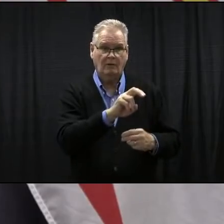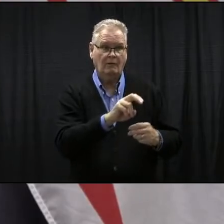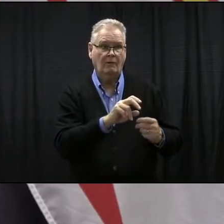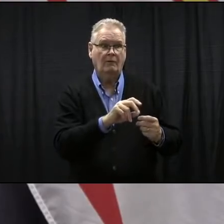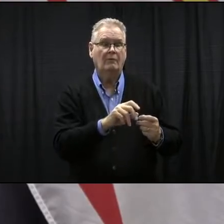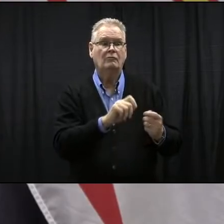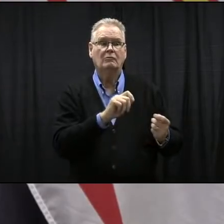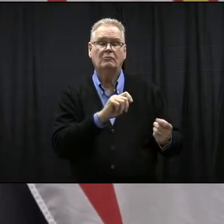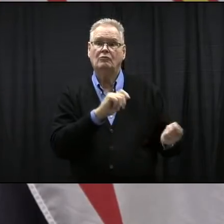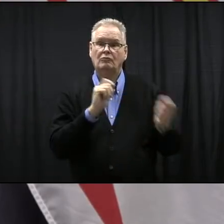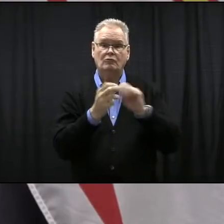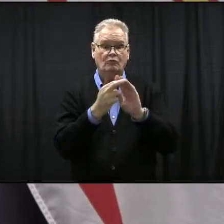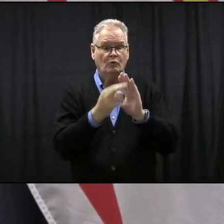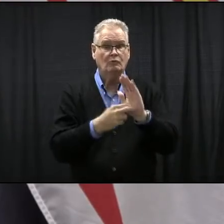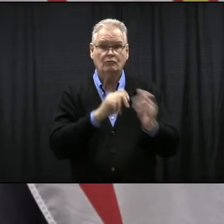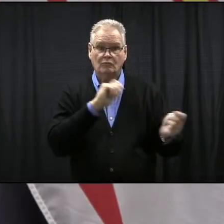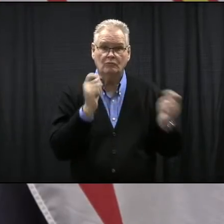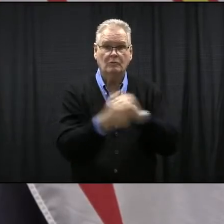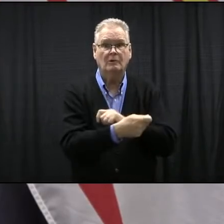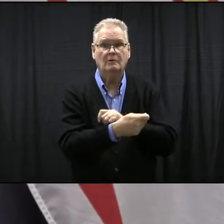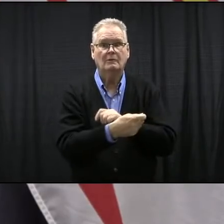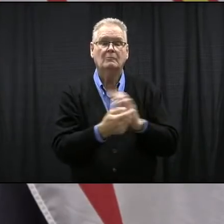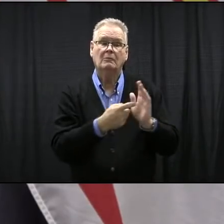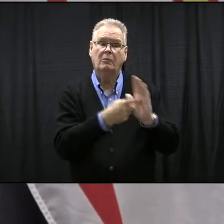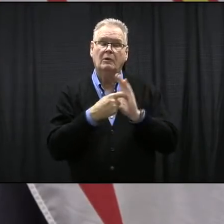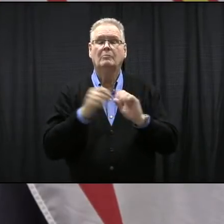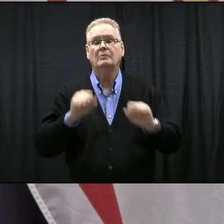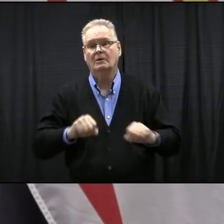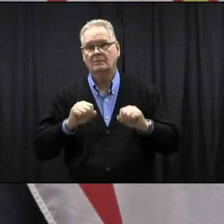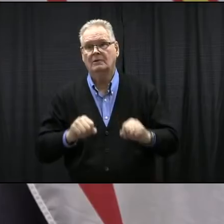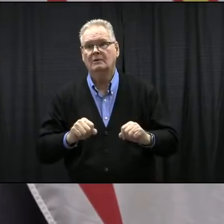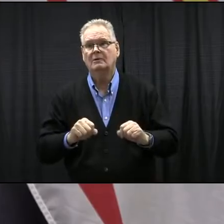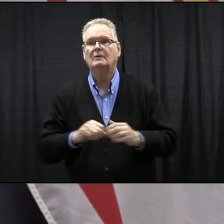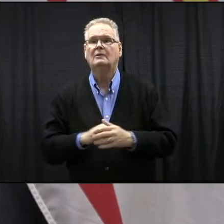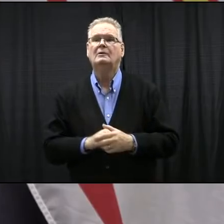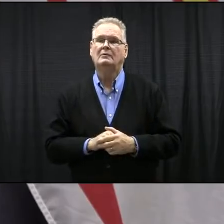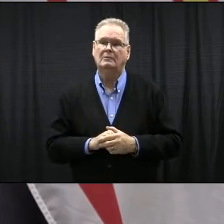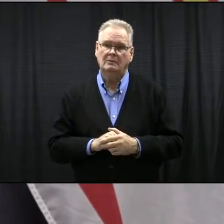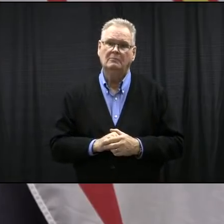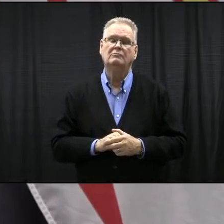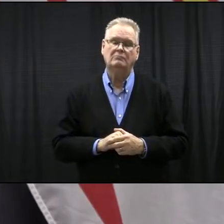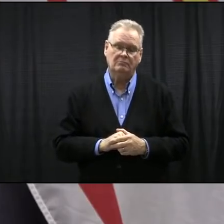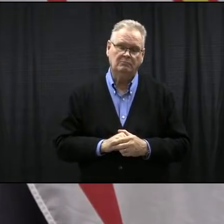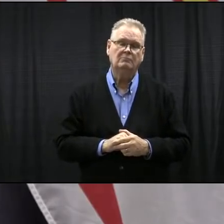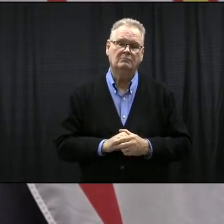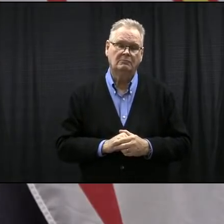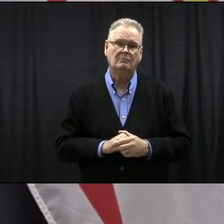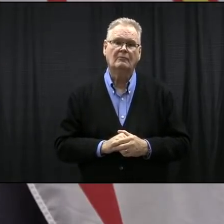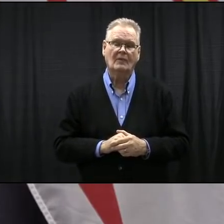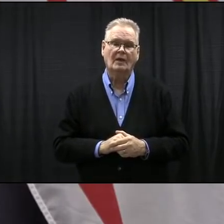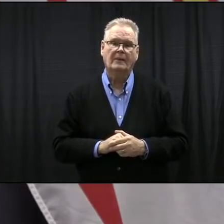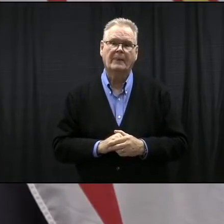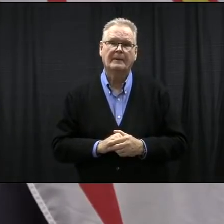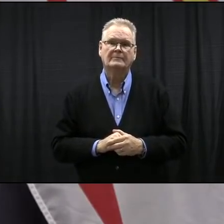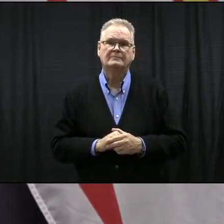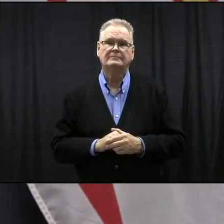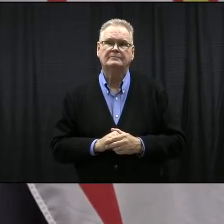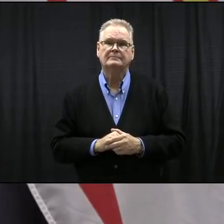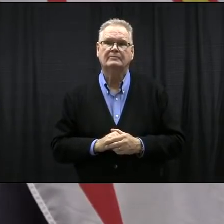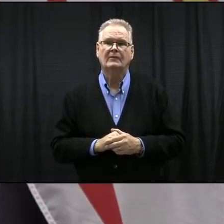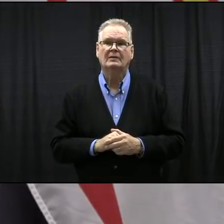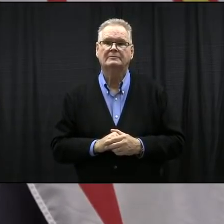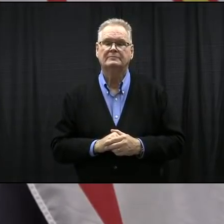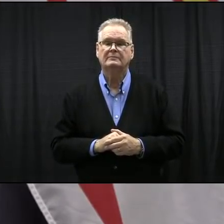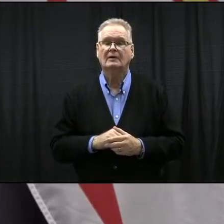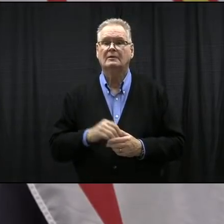needed. We are seeing breakthrough cases in those fully immunized, but the vaccines are still highly effective in doing